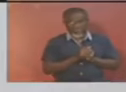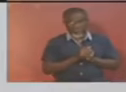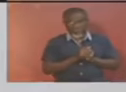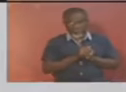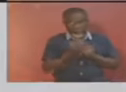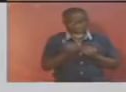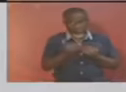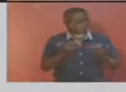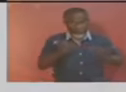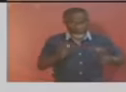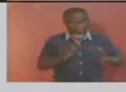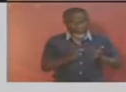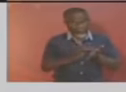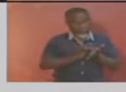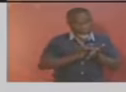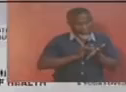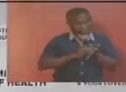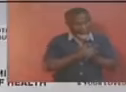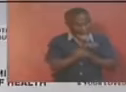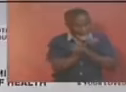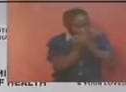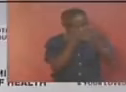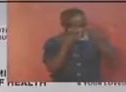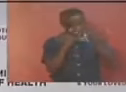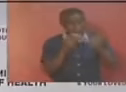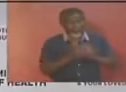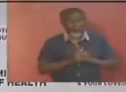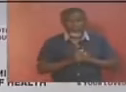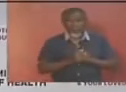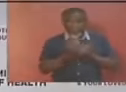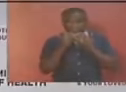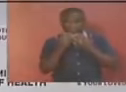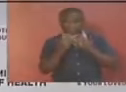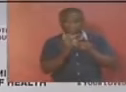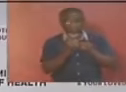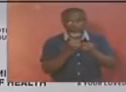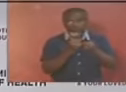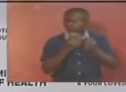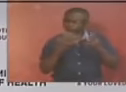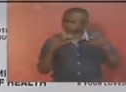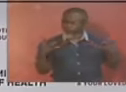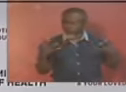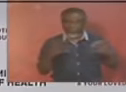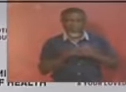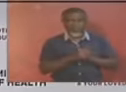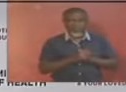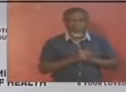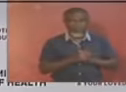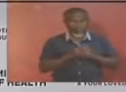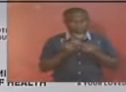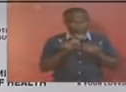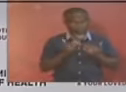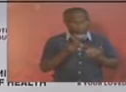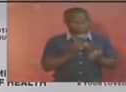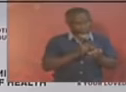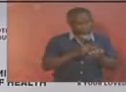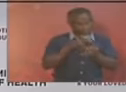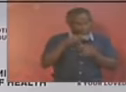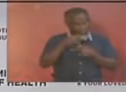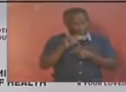to the end of my clinical update for this morning. Thank you very much, CMO. And we go now to Dr. Hines, who will give us